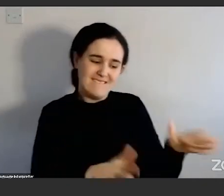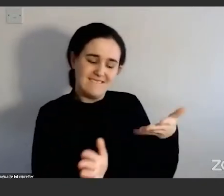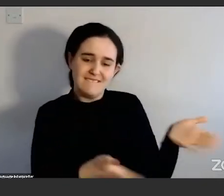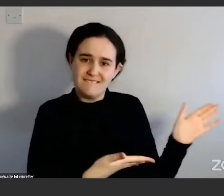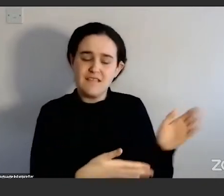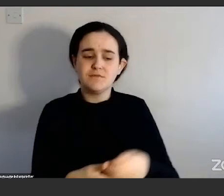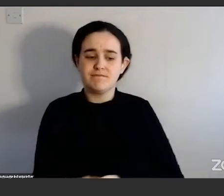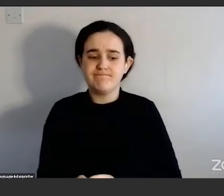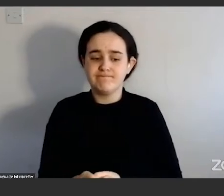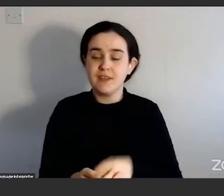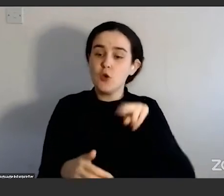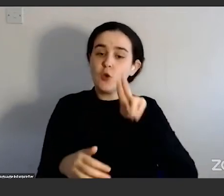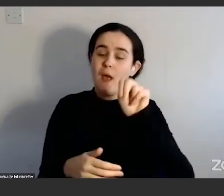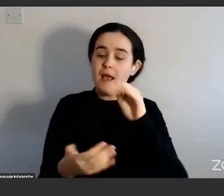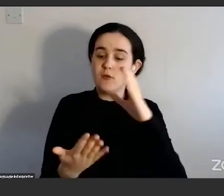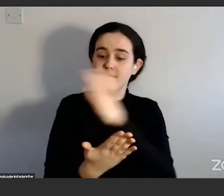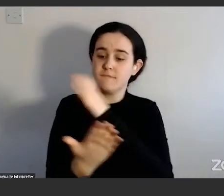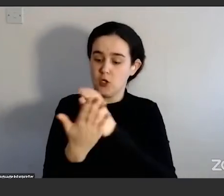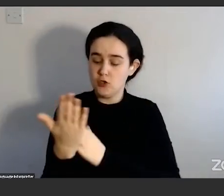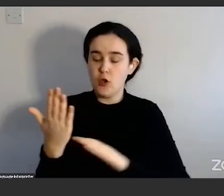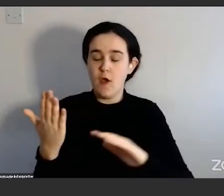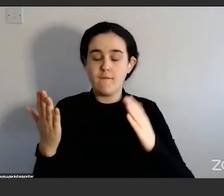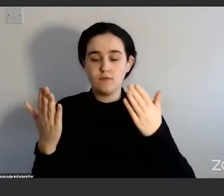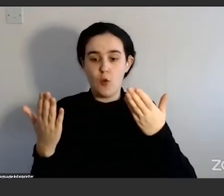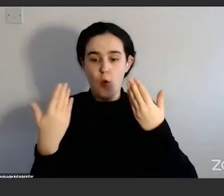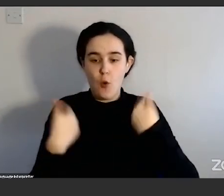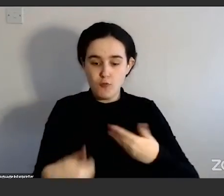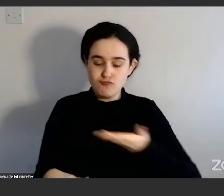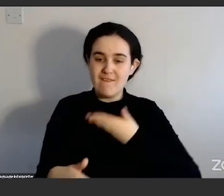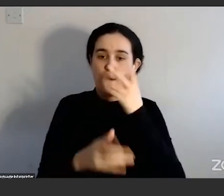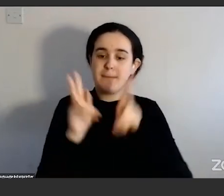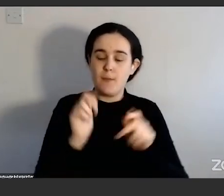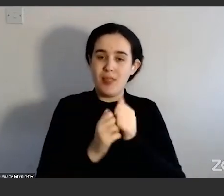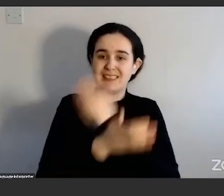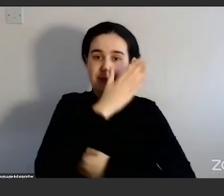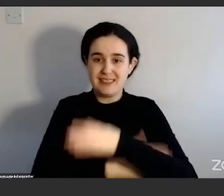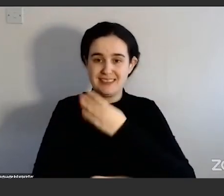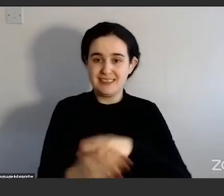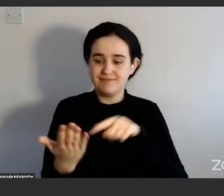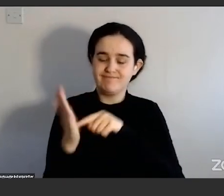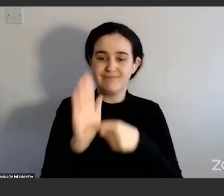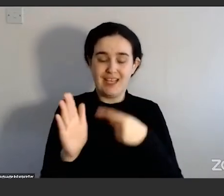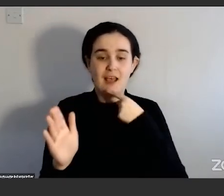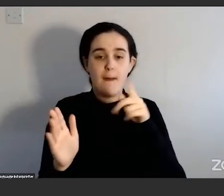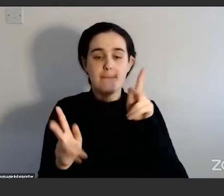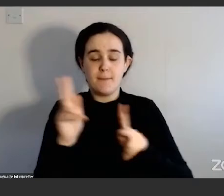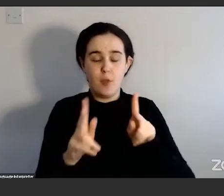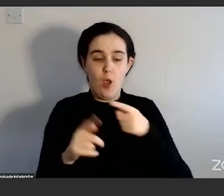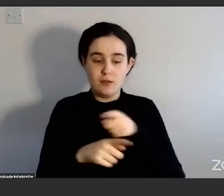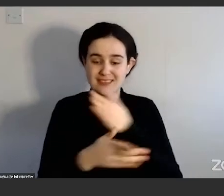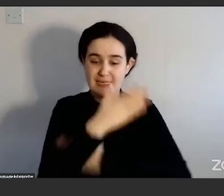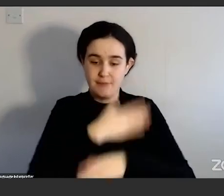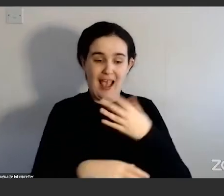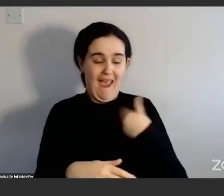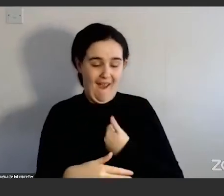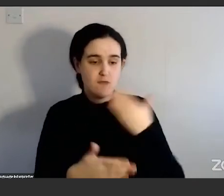they have the right to the highest attainable standard of health without discrimination. Everyone needs